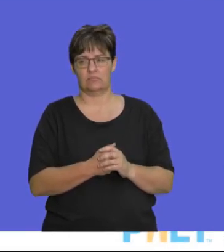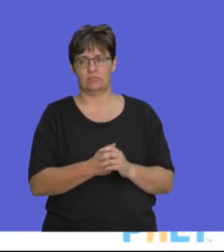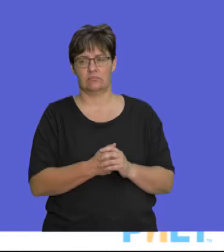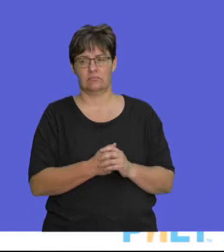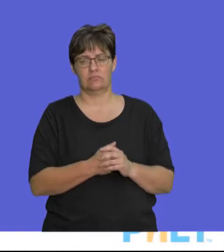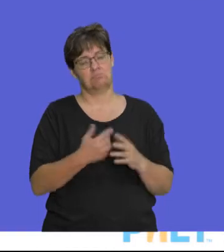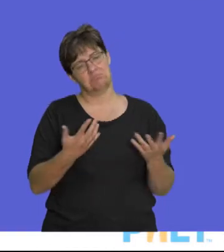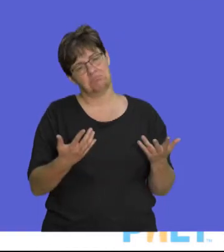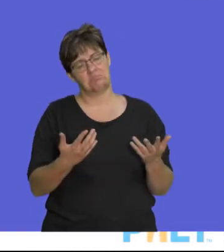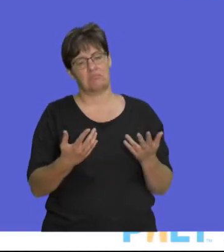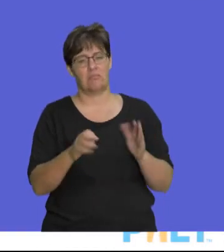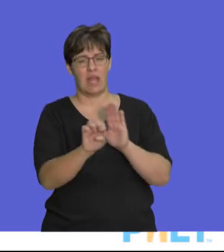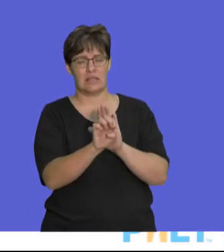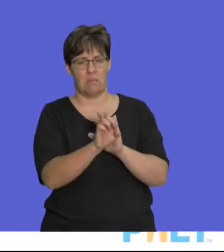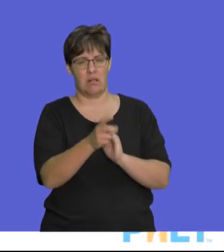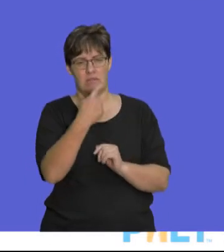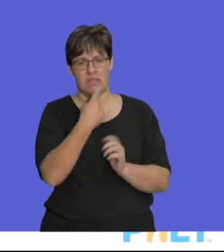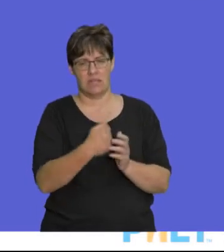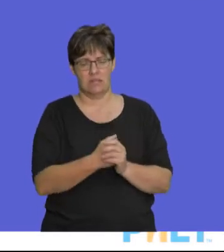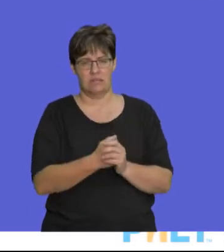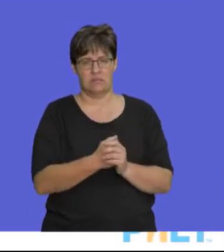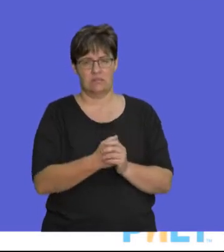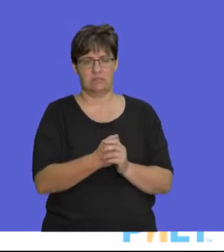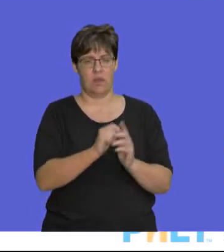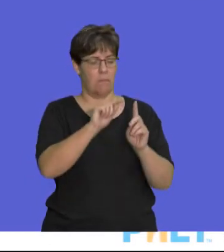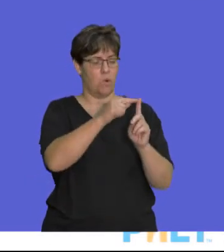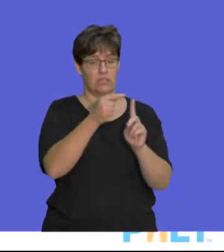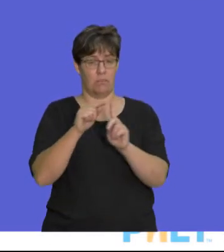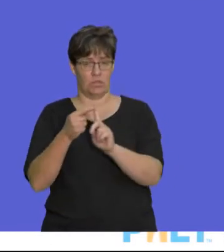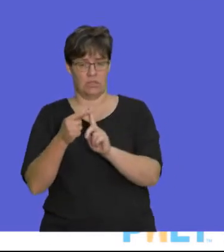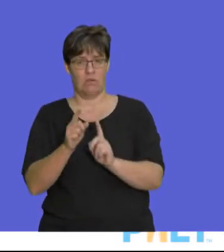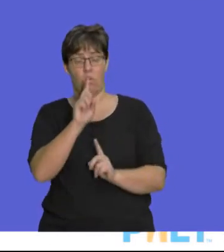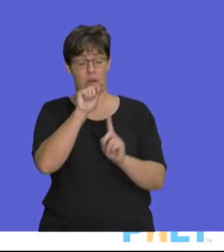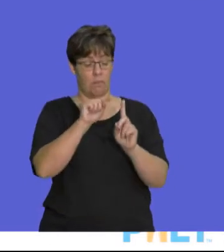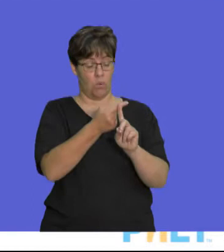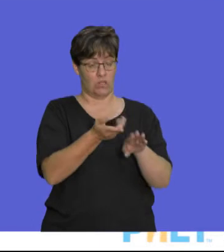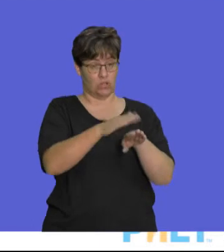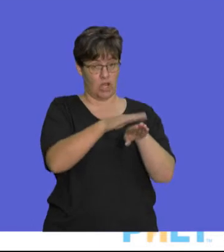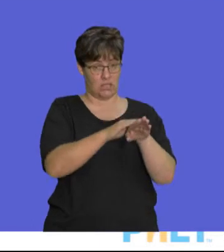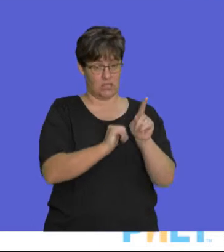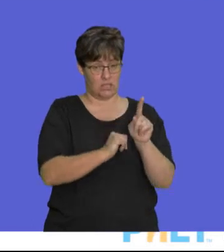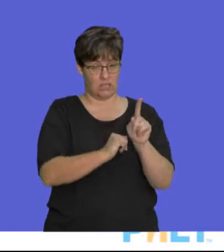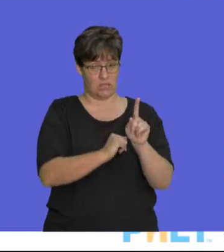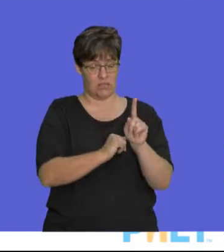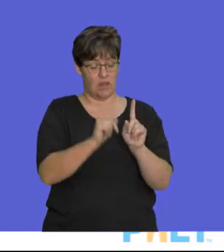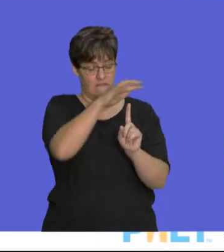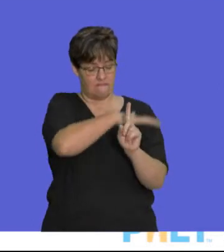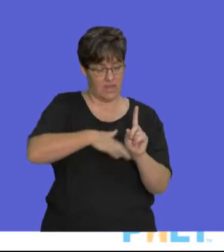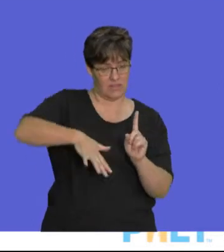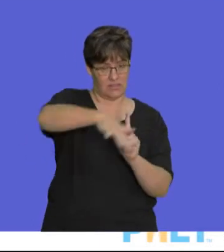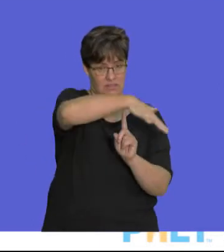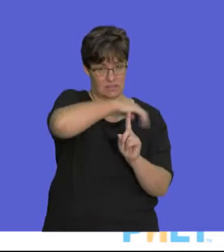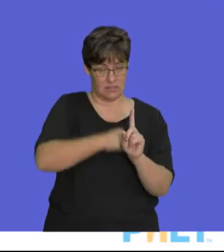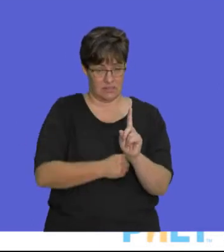2 point charges, we've got 1 point charge, there's an electric field around that point charge, which is a region in space